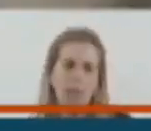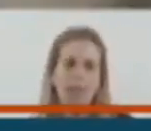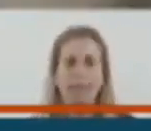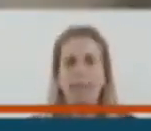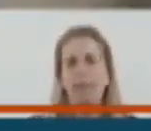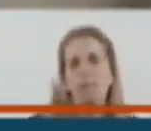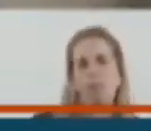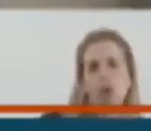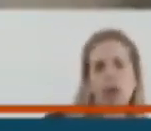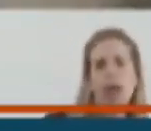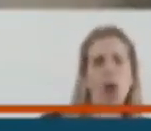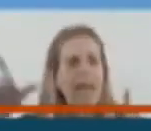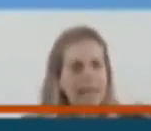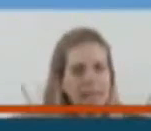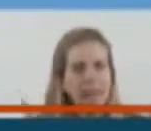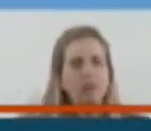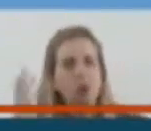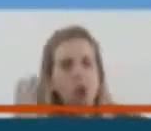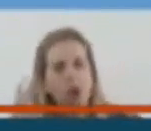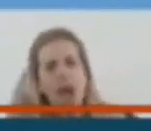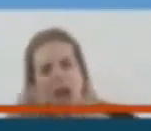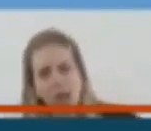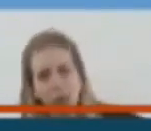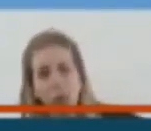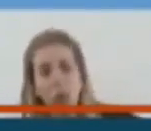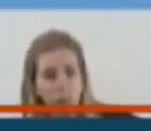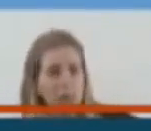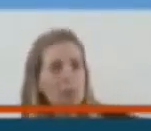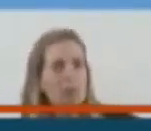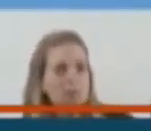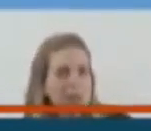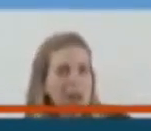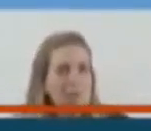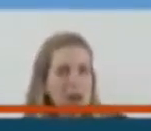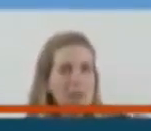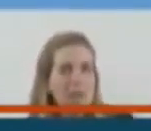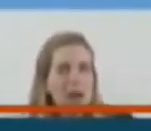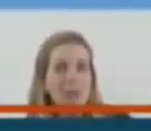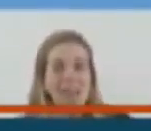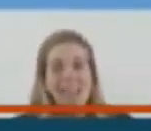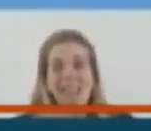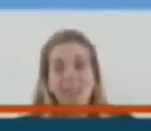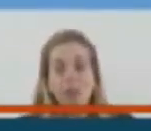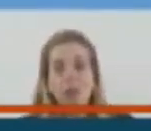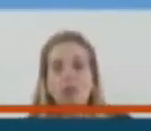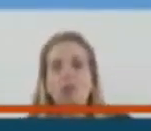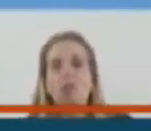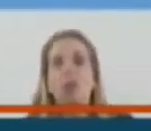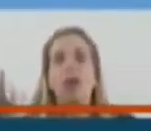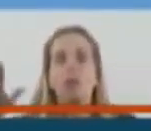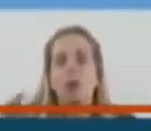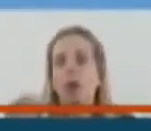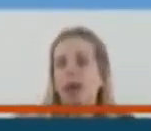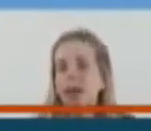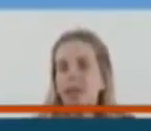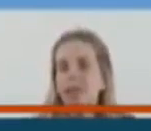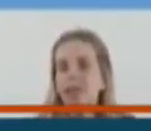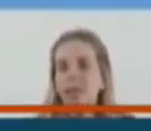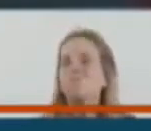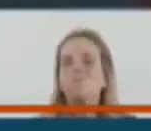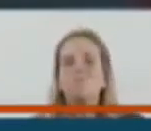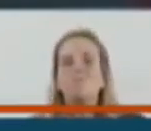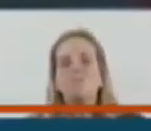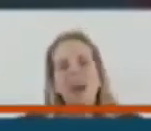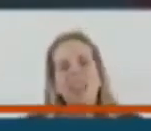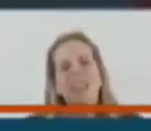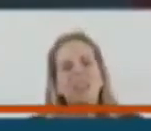other times they were hidden. And now there is this new possibility, which is that someone does not want to identify as a man or woman